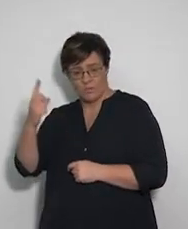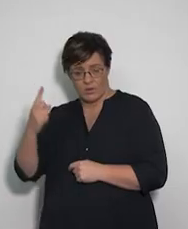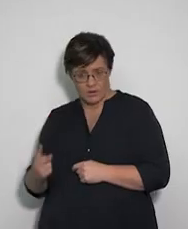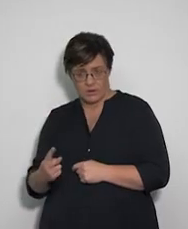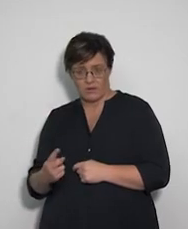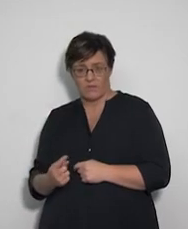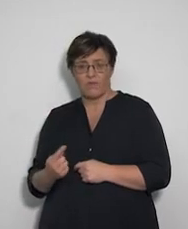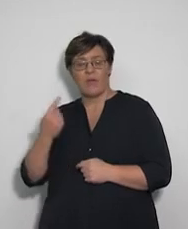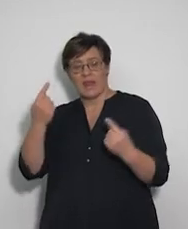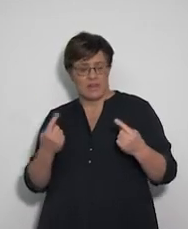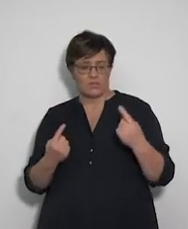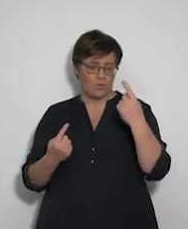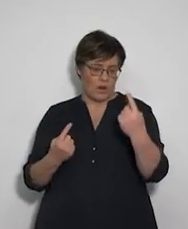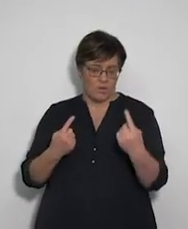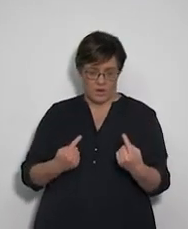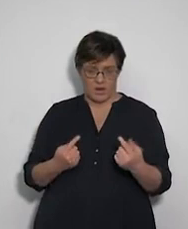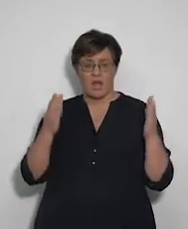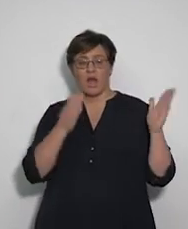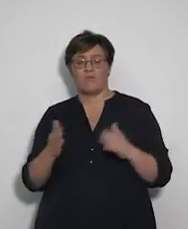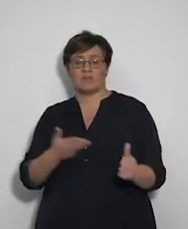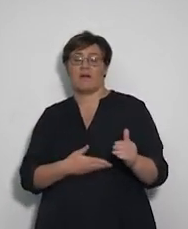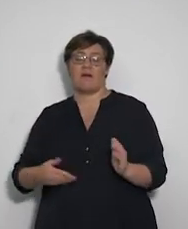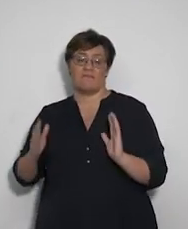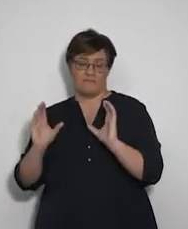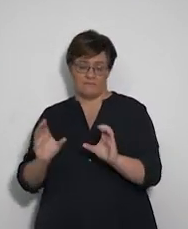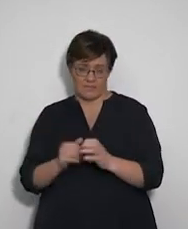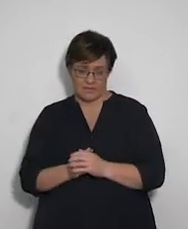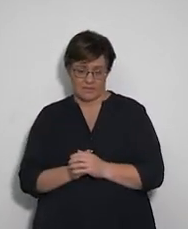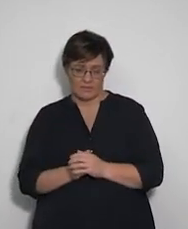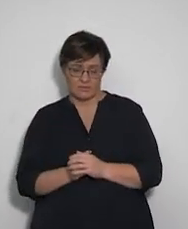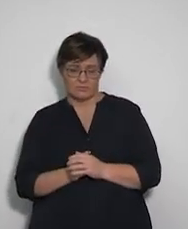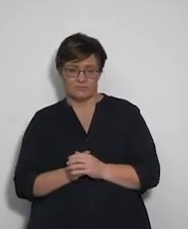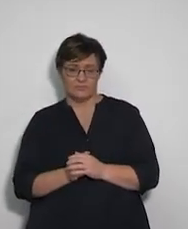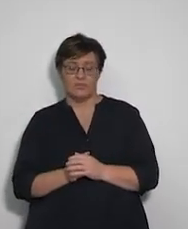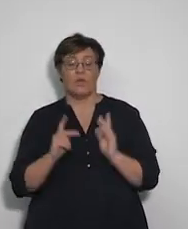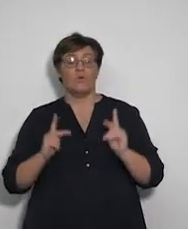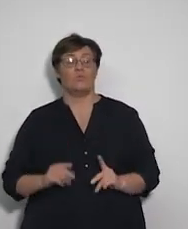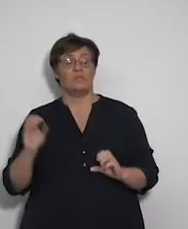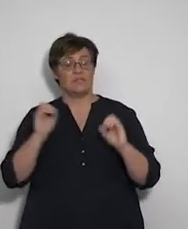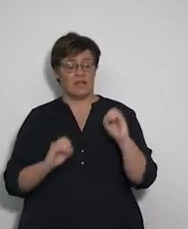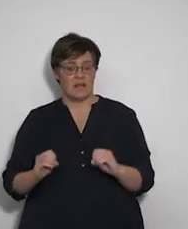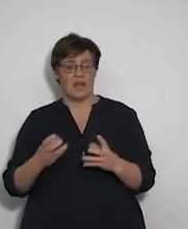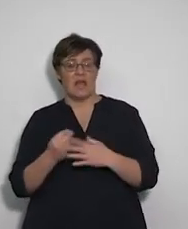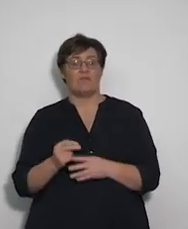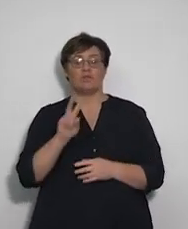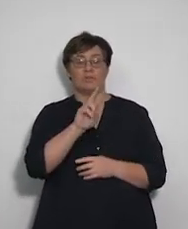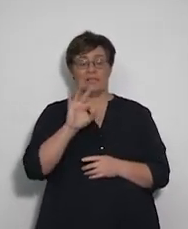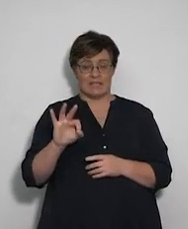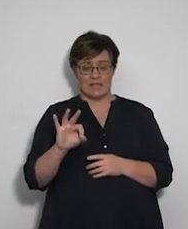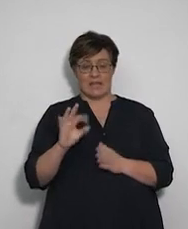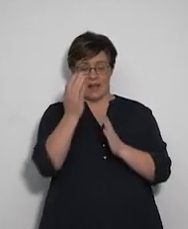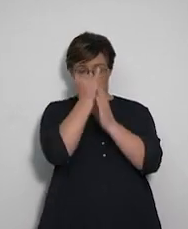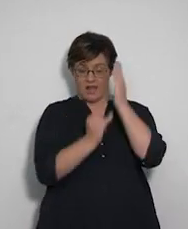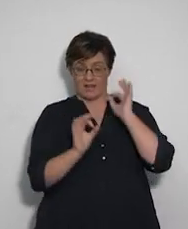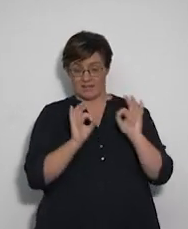chromosomes, one from each of the pair arranged along the equator. So in a human cell, you would have 23 of